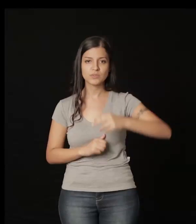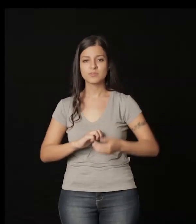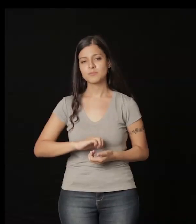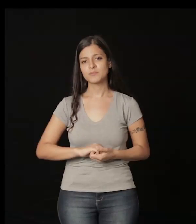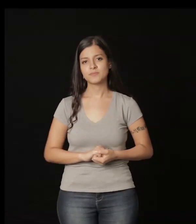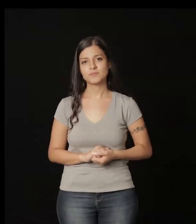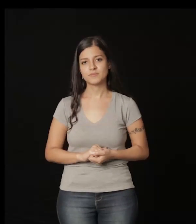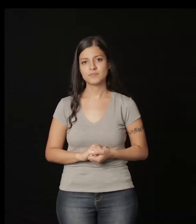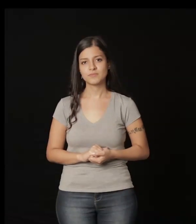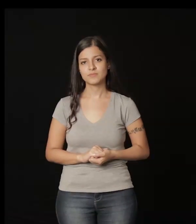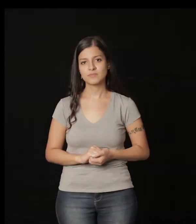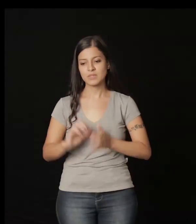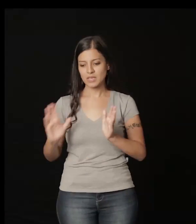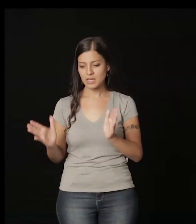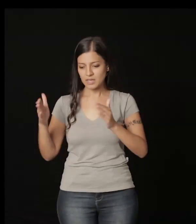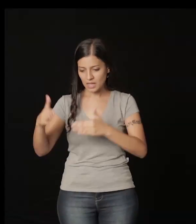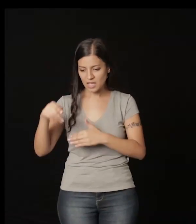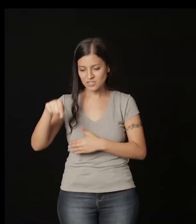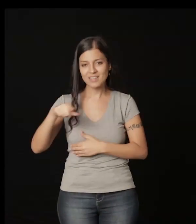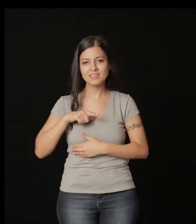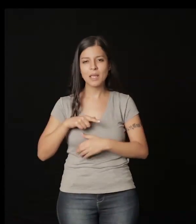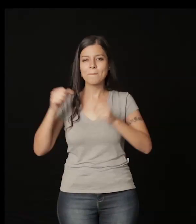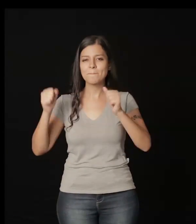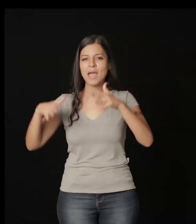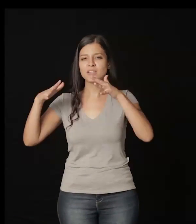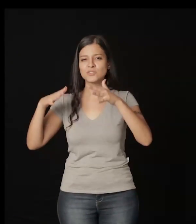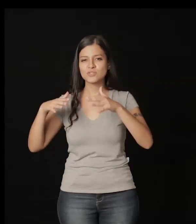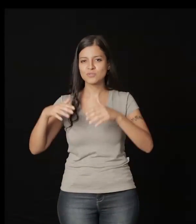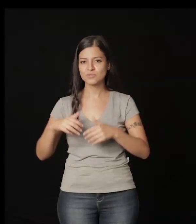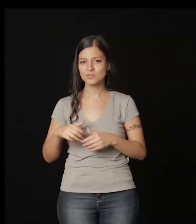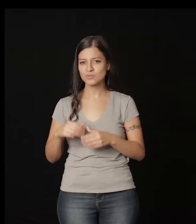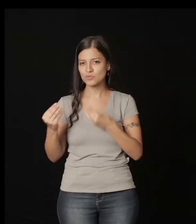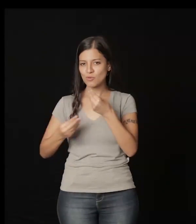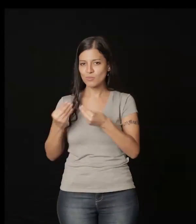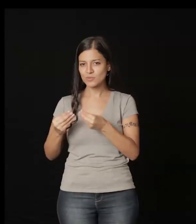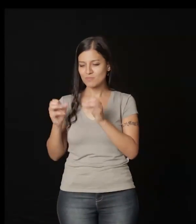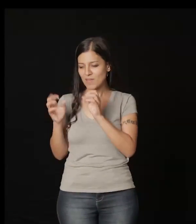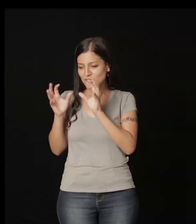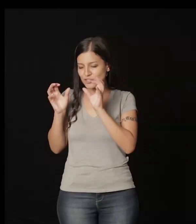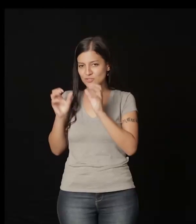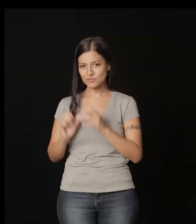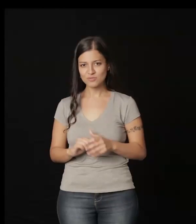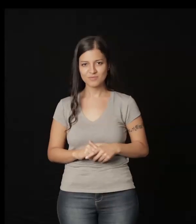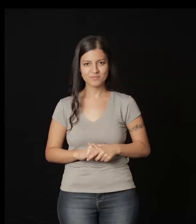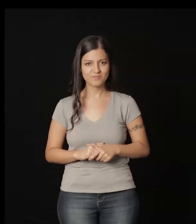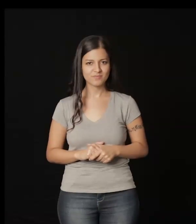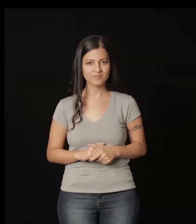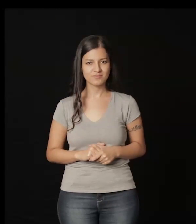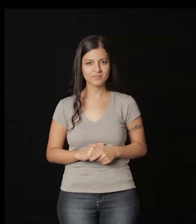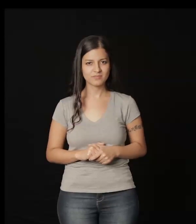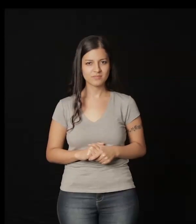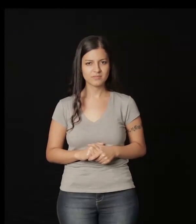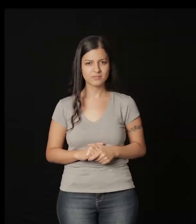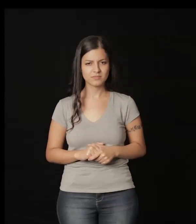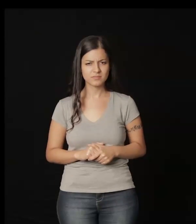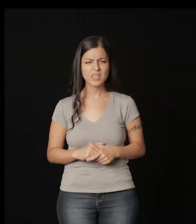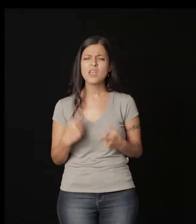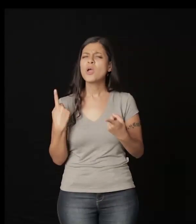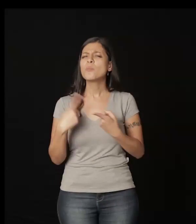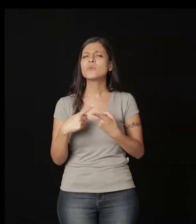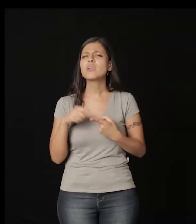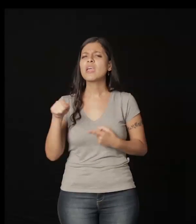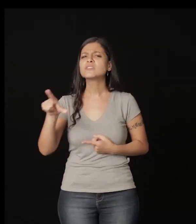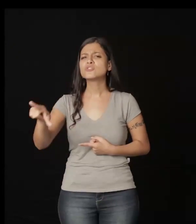one box that we found in the archive full of magic tricks. And the reason we wanted to have this little magic trick there is that this